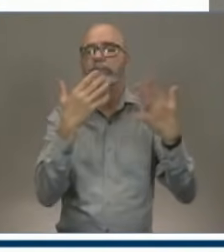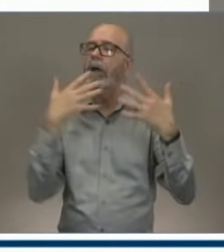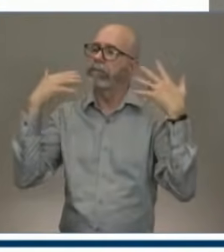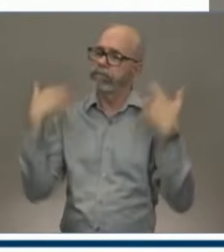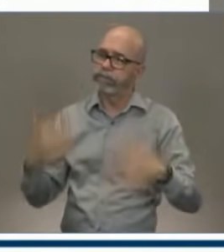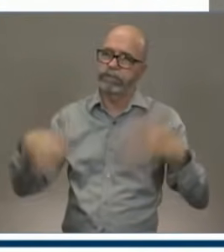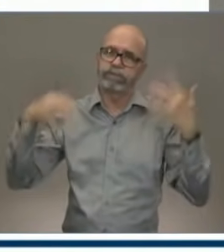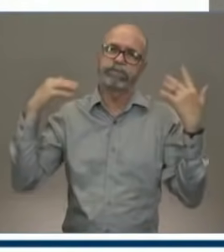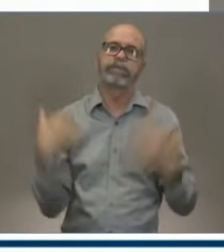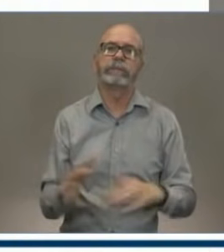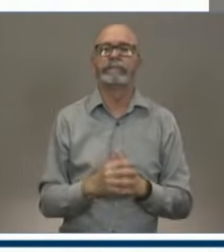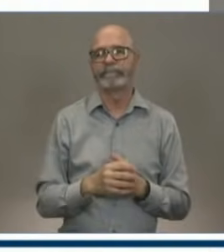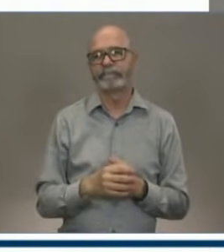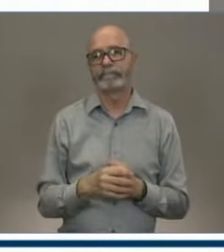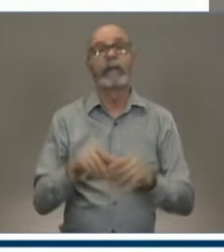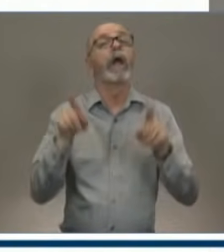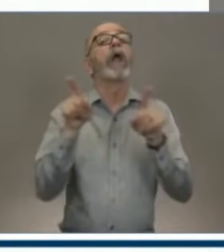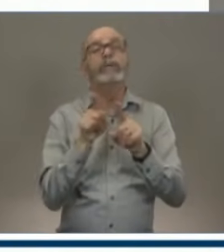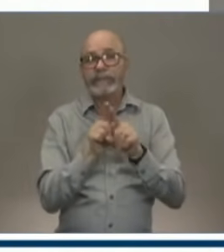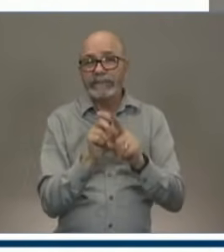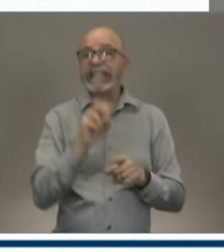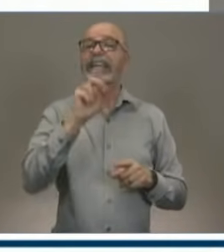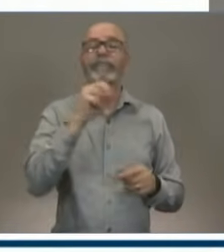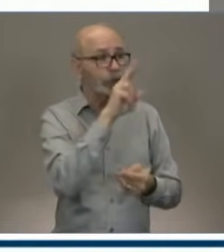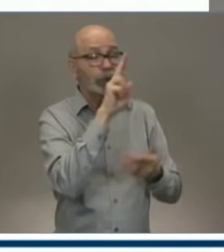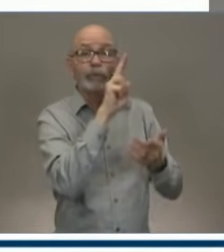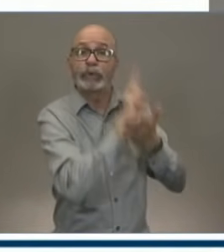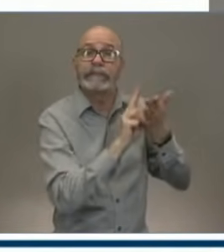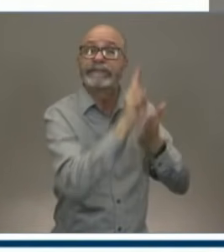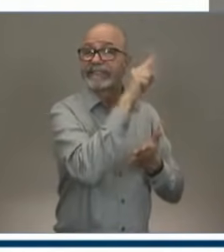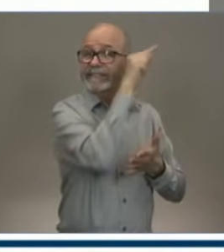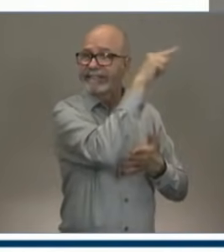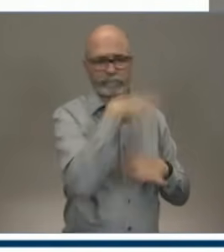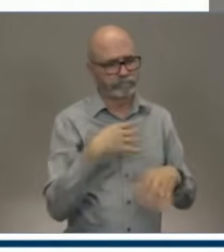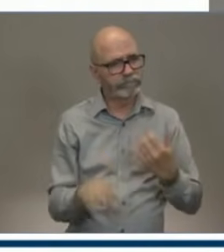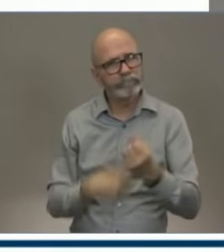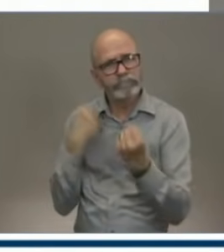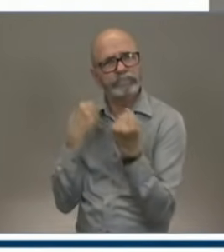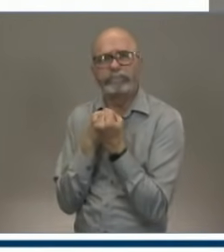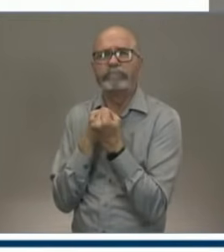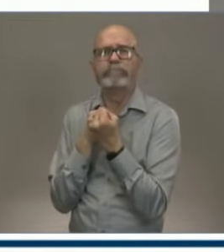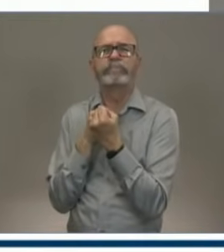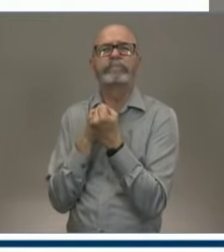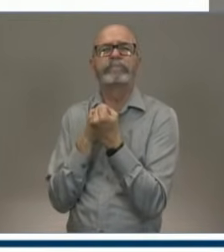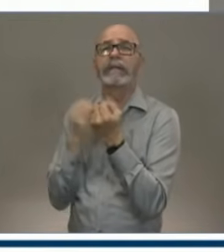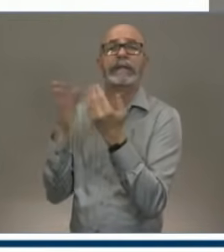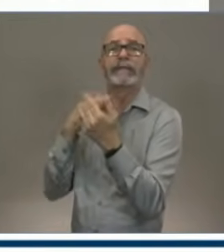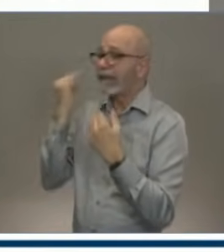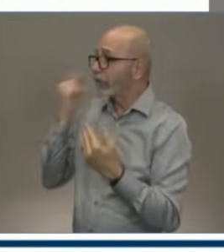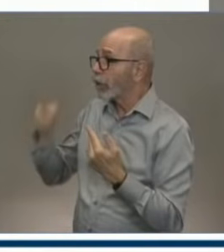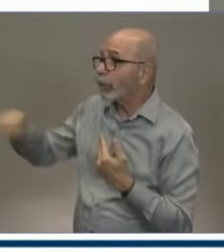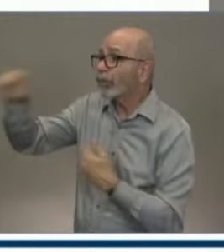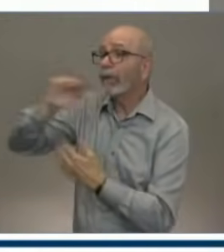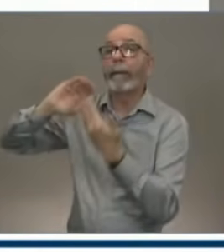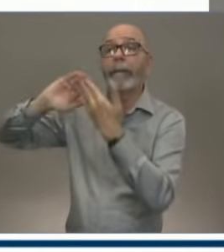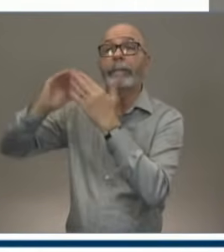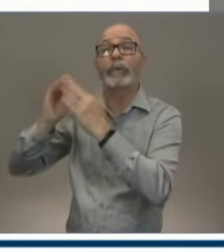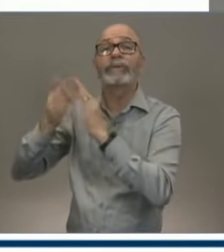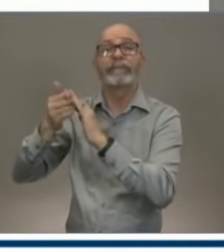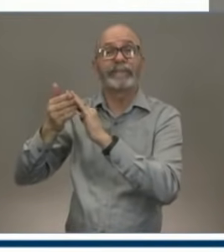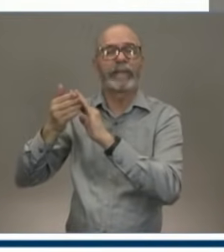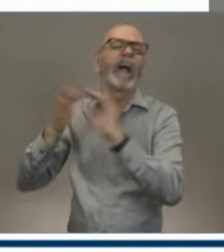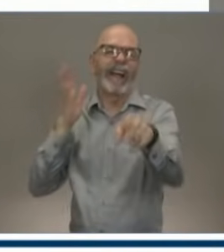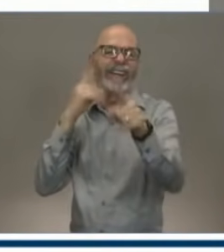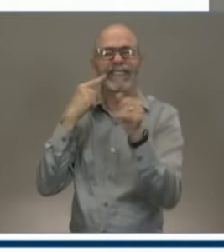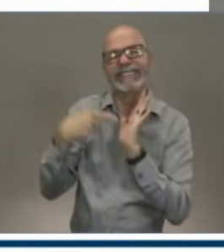work, thank the universities for the support they're giving, and the communities in which the universities are situated for all the support